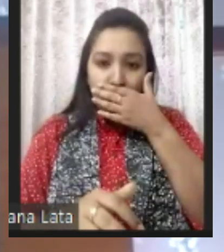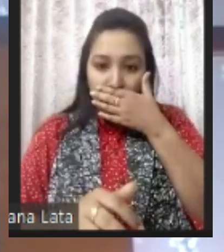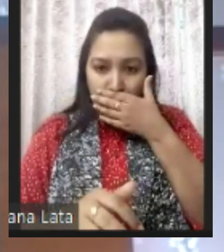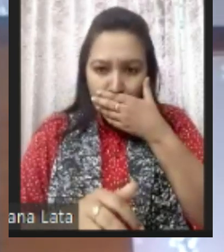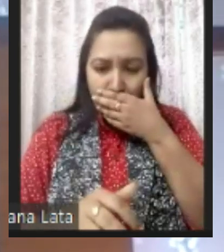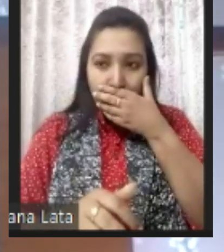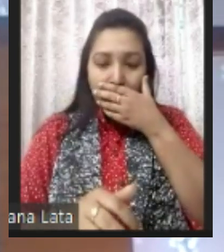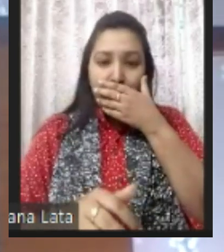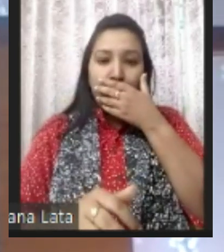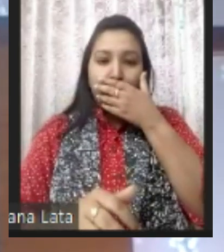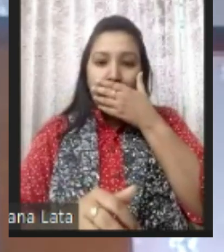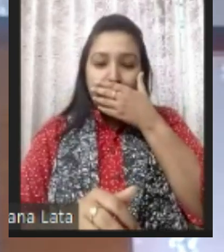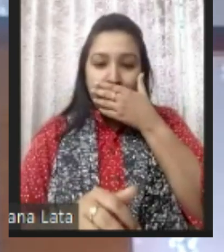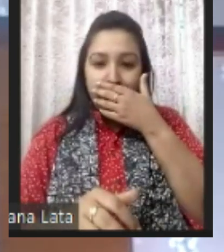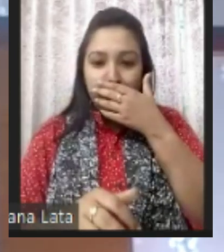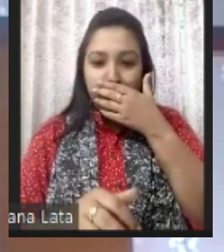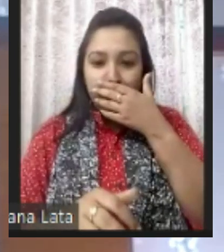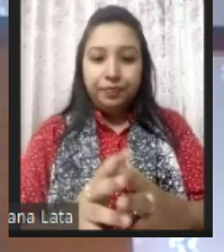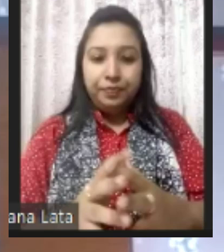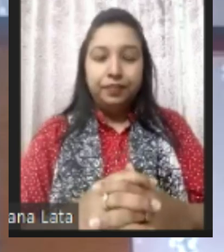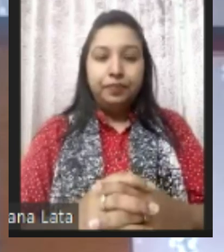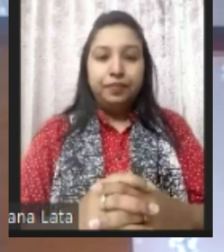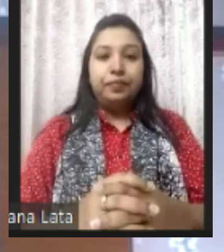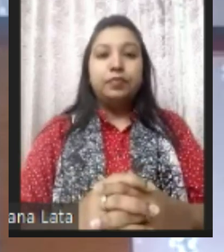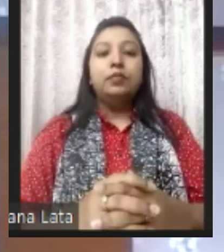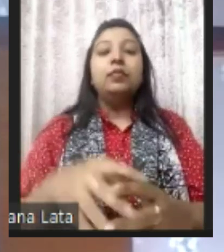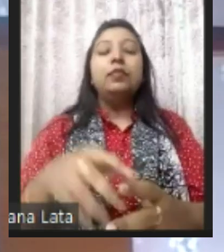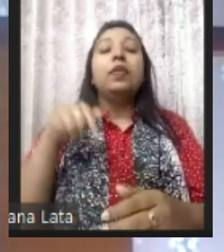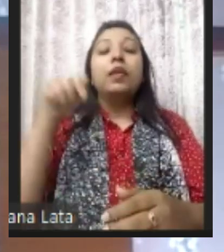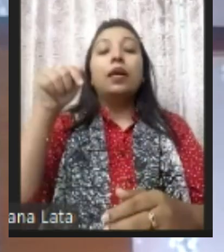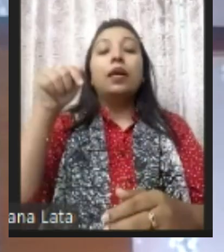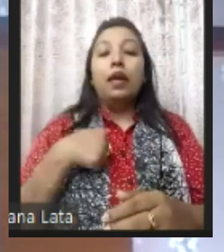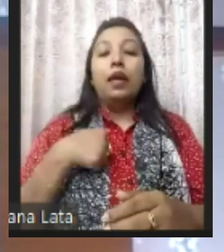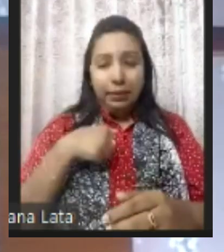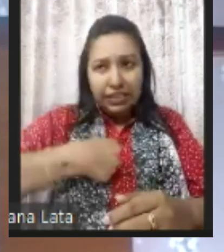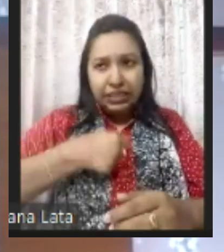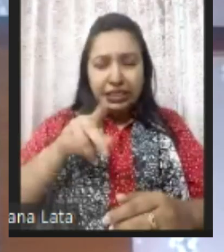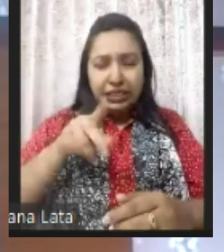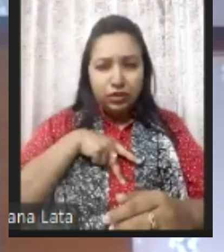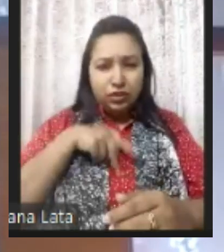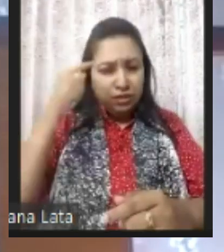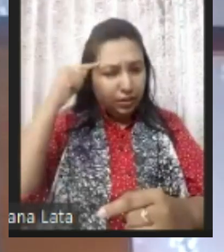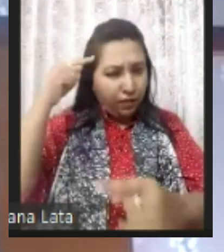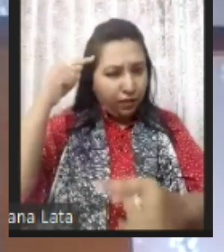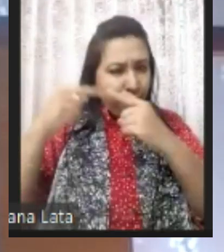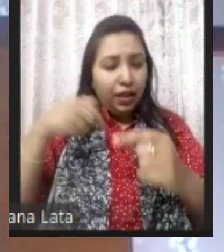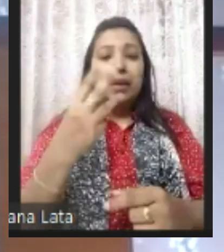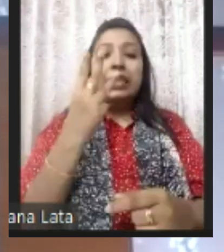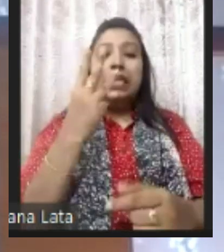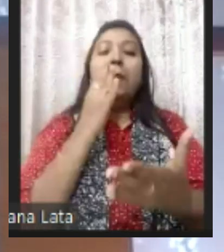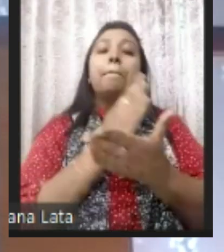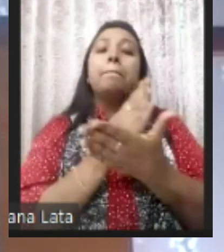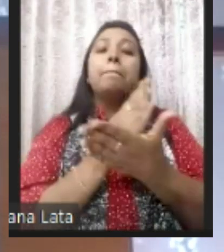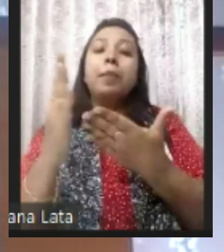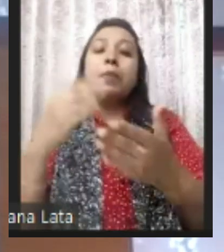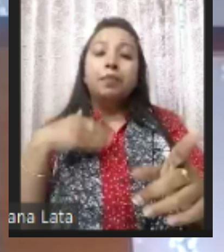not only the UNDP as you are mentioning, I personally feel there are 3 ways we can support the host country